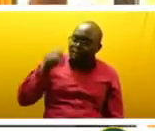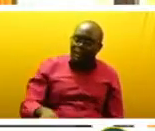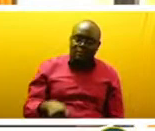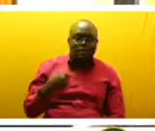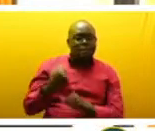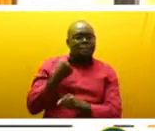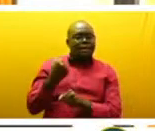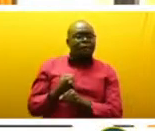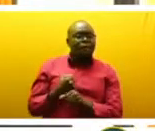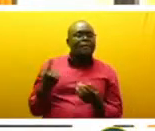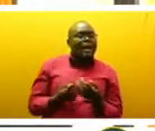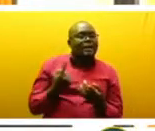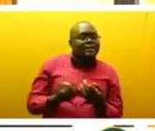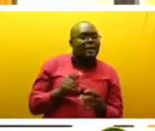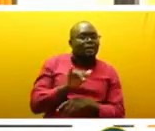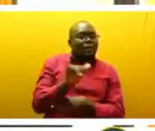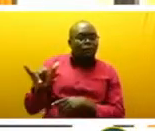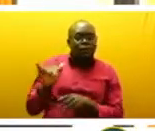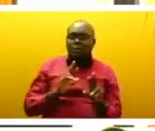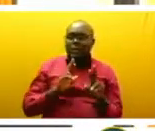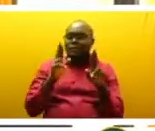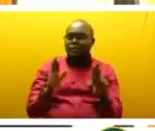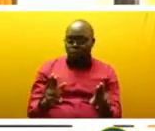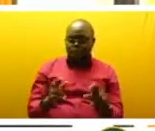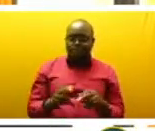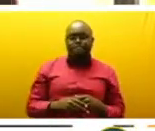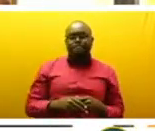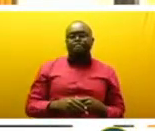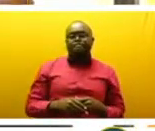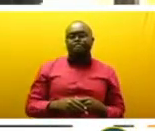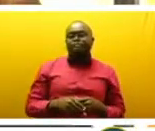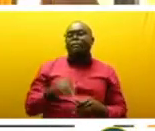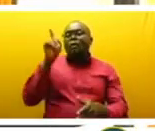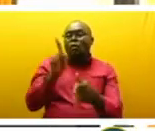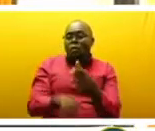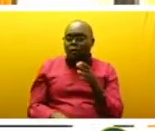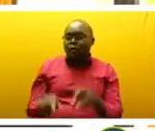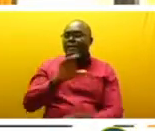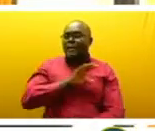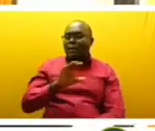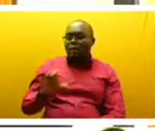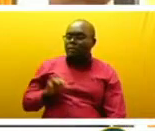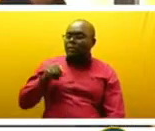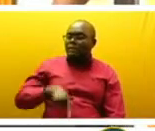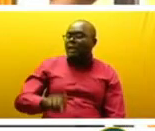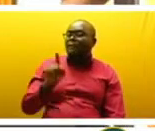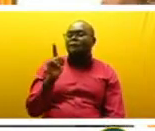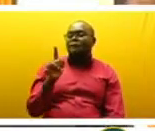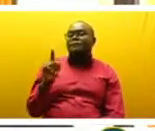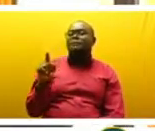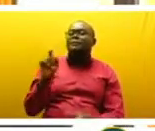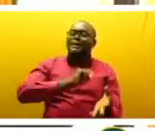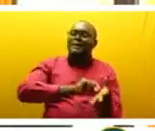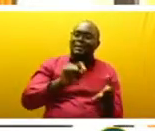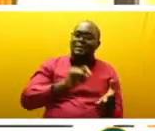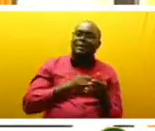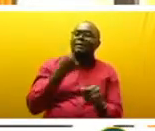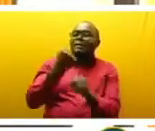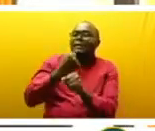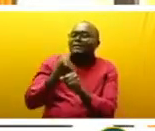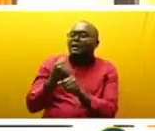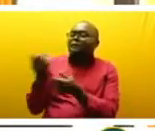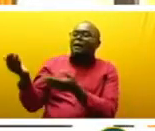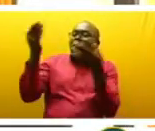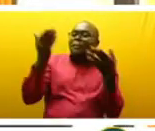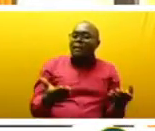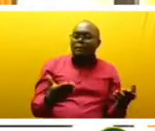a tally of those results. And what is the commission vis-a-vis the secretariat? I refer this court